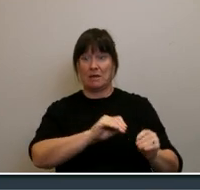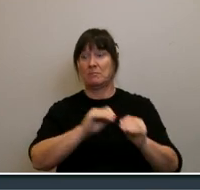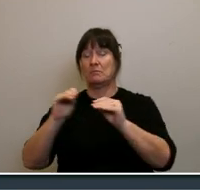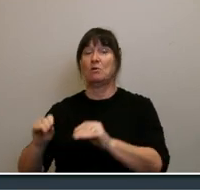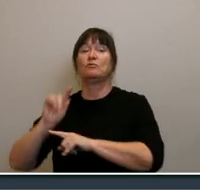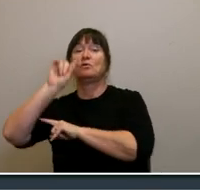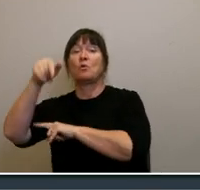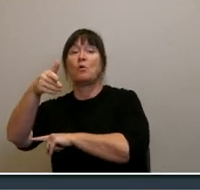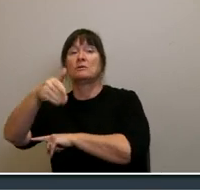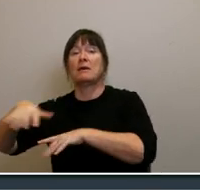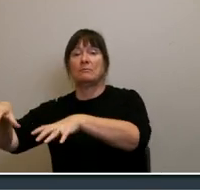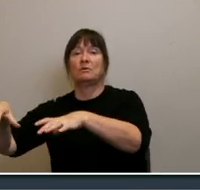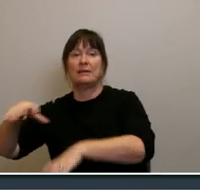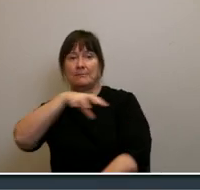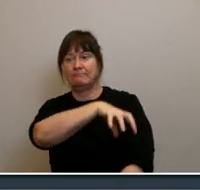Museum.